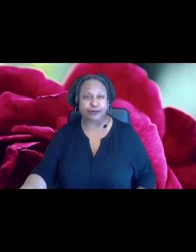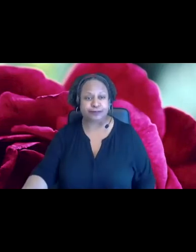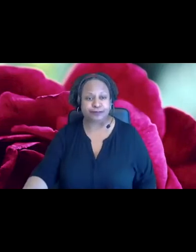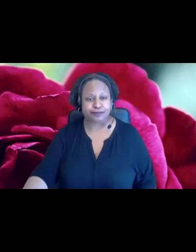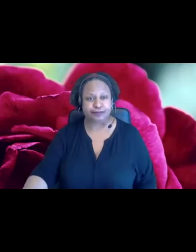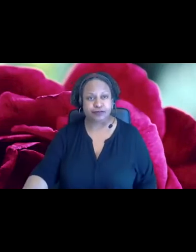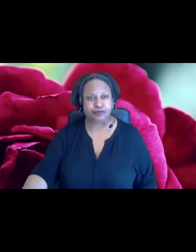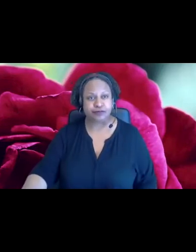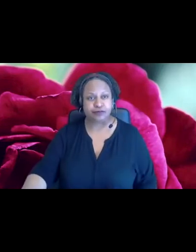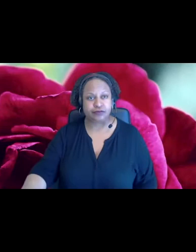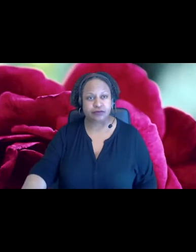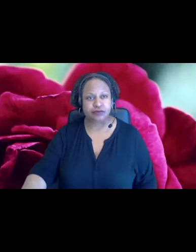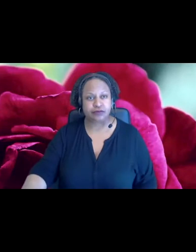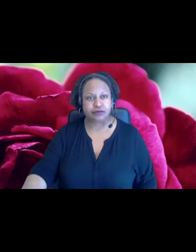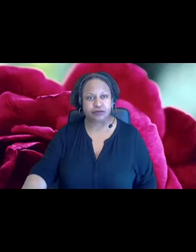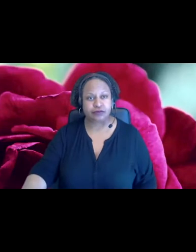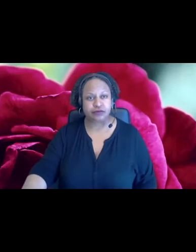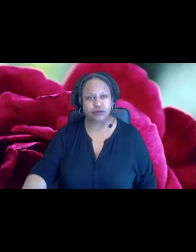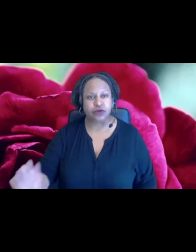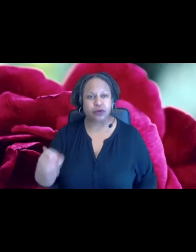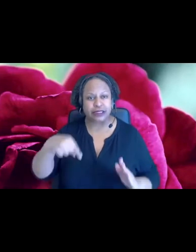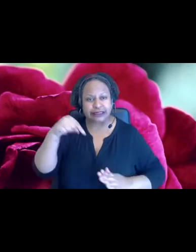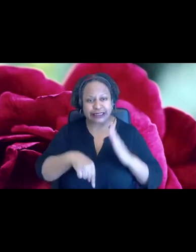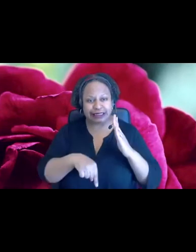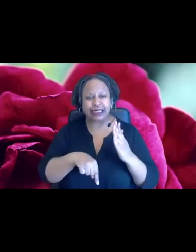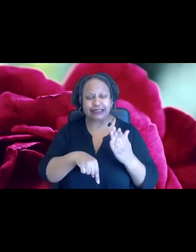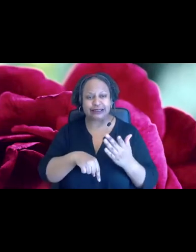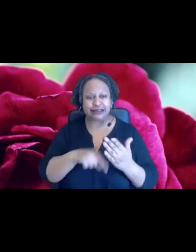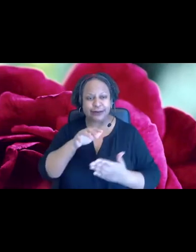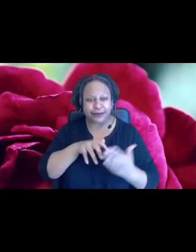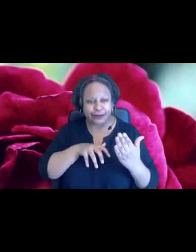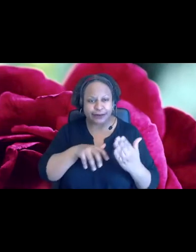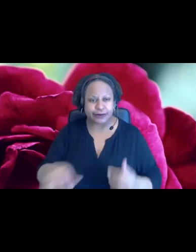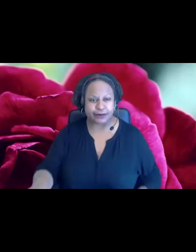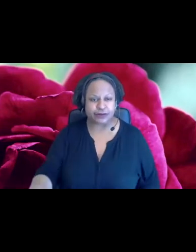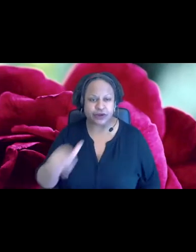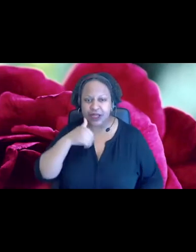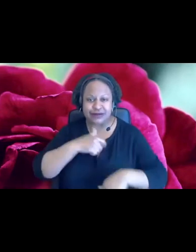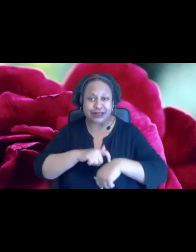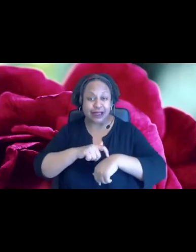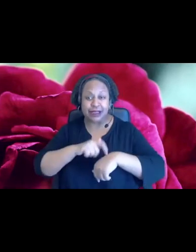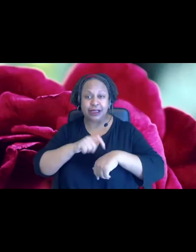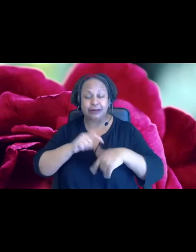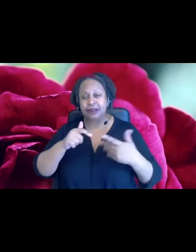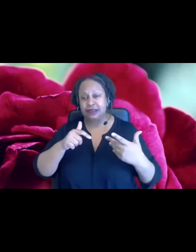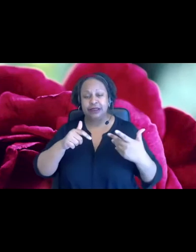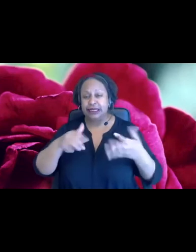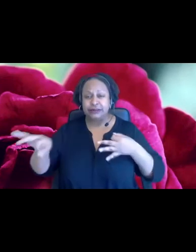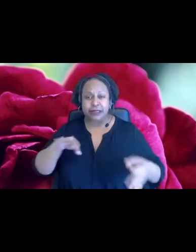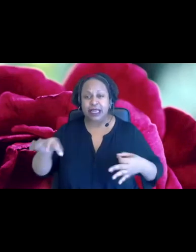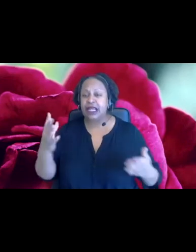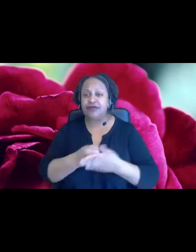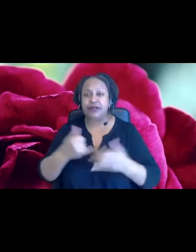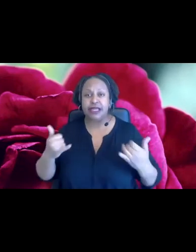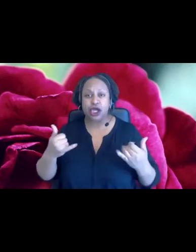be far more detailed and comprehensive than time permits for me to go through in my